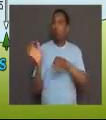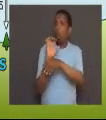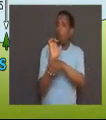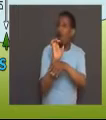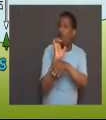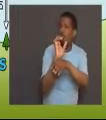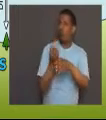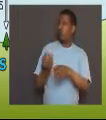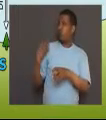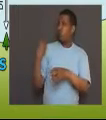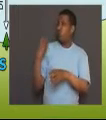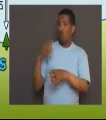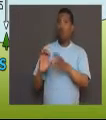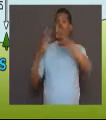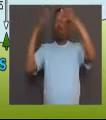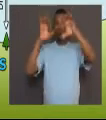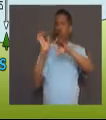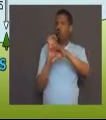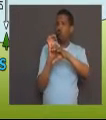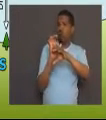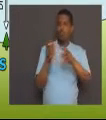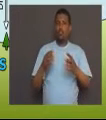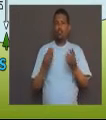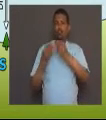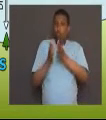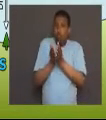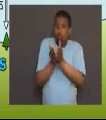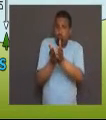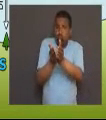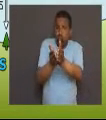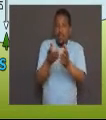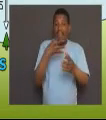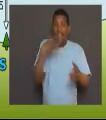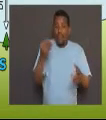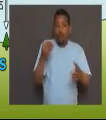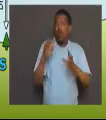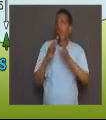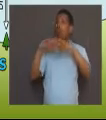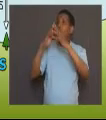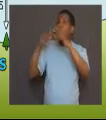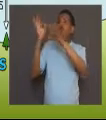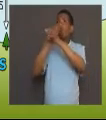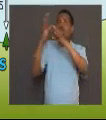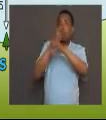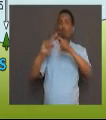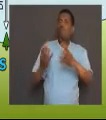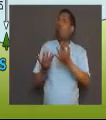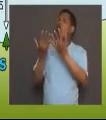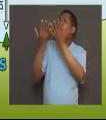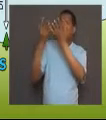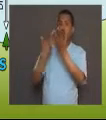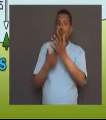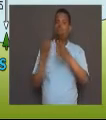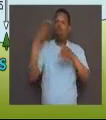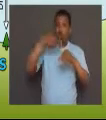Cars, trucks, ships, and power plants all burn